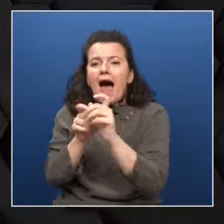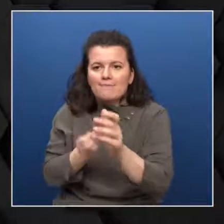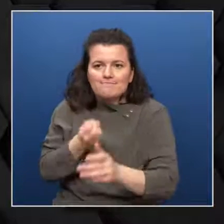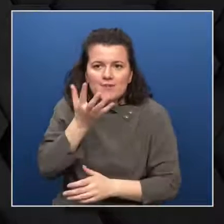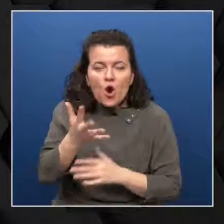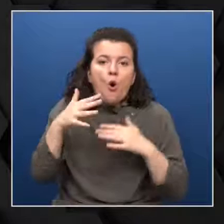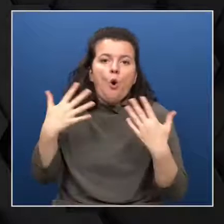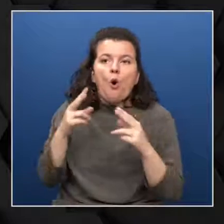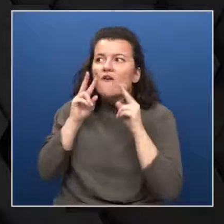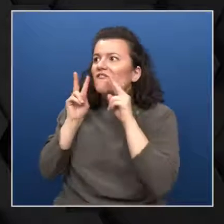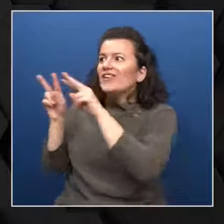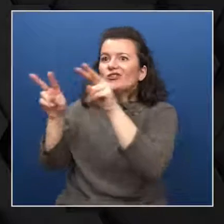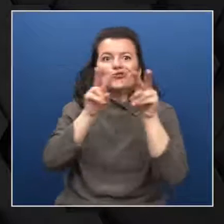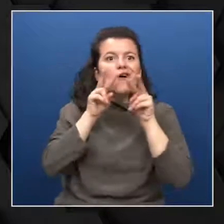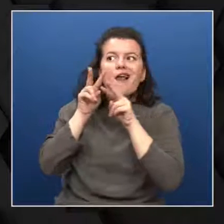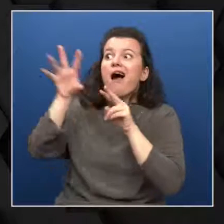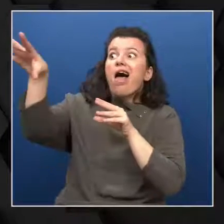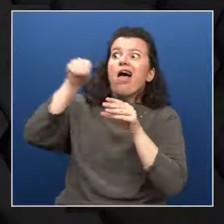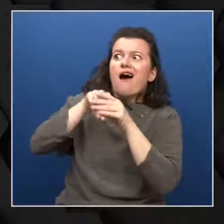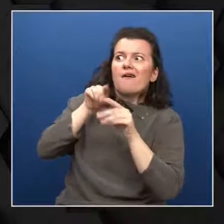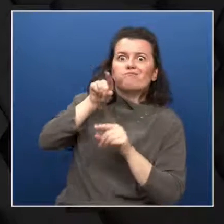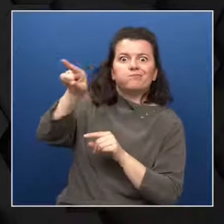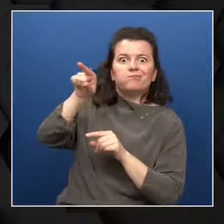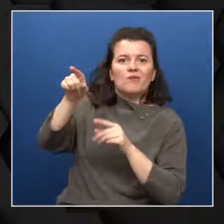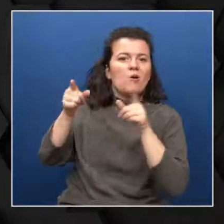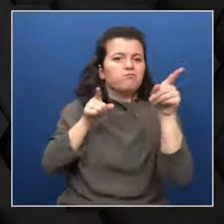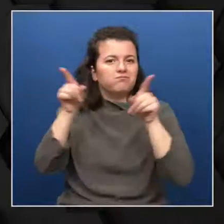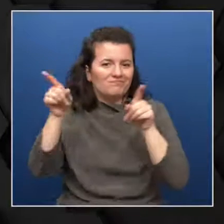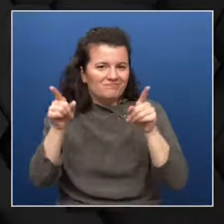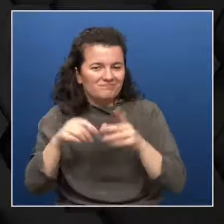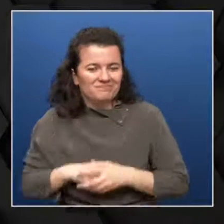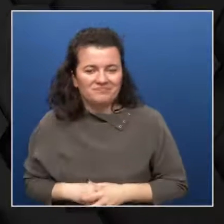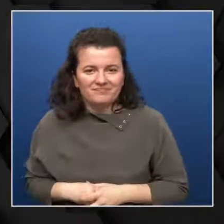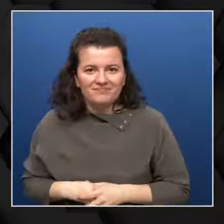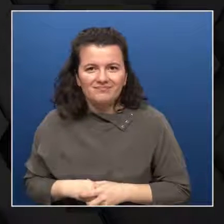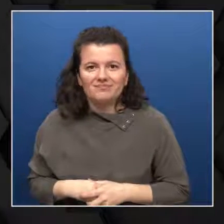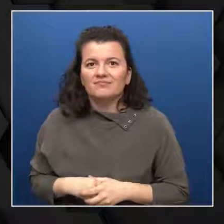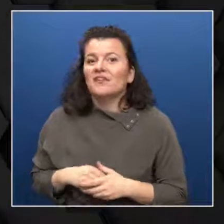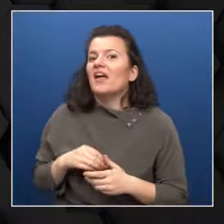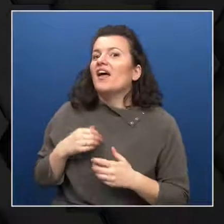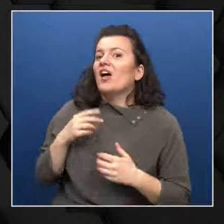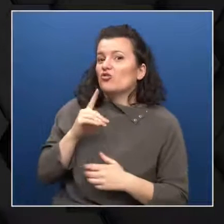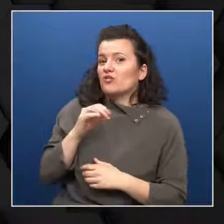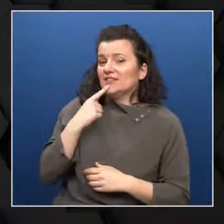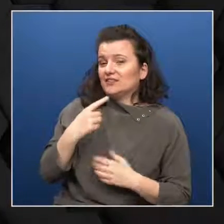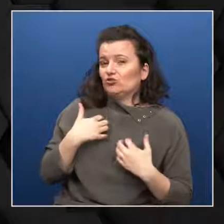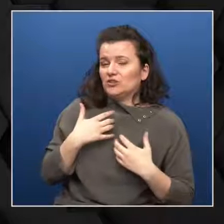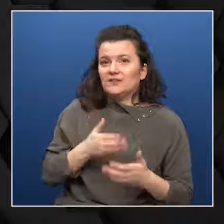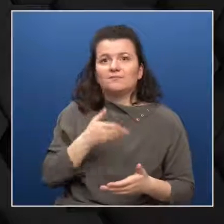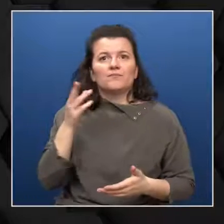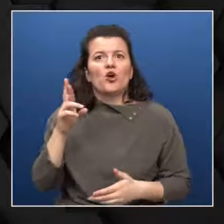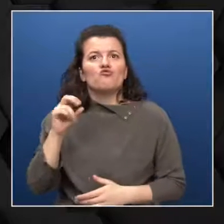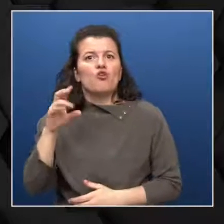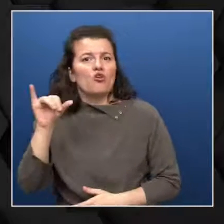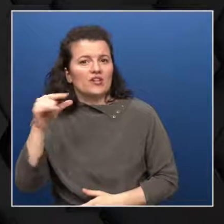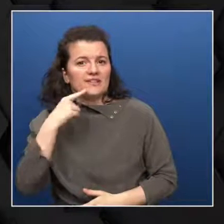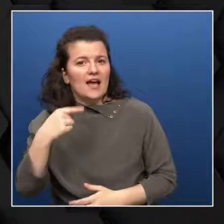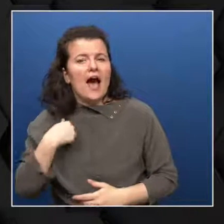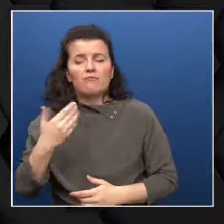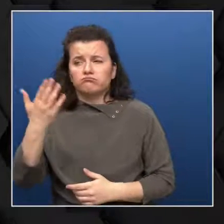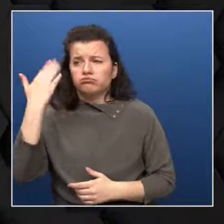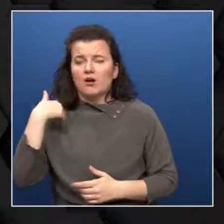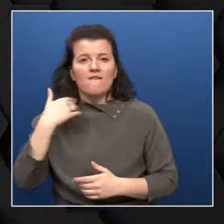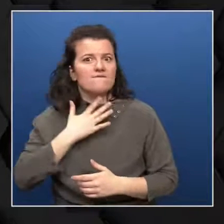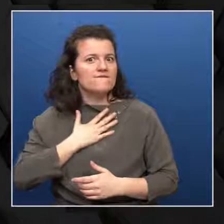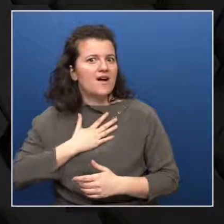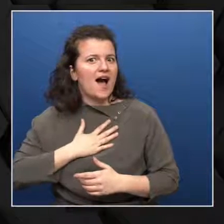now. So I once tried to teach an AI sign language, and in that I